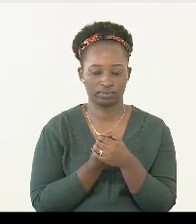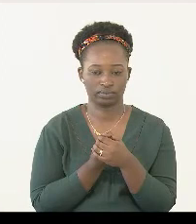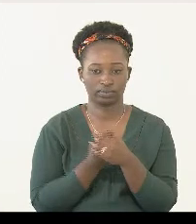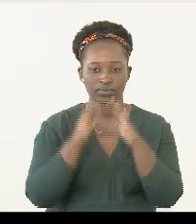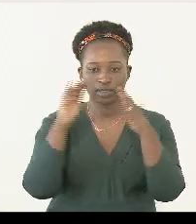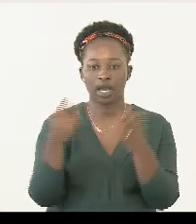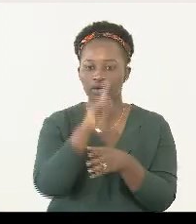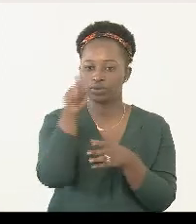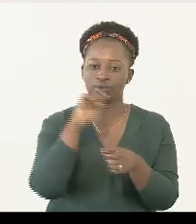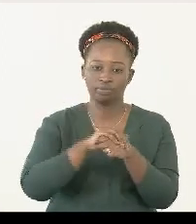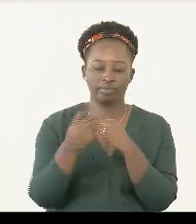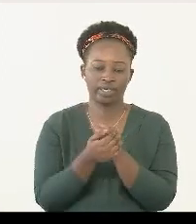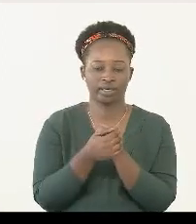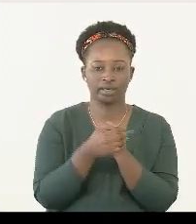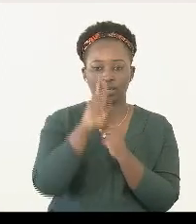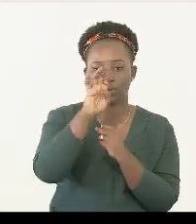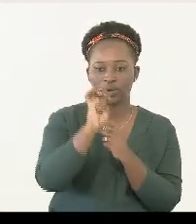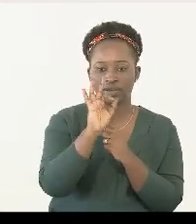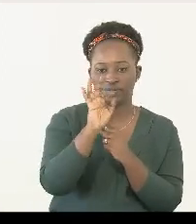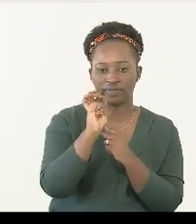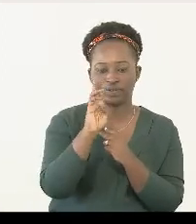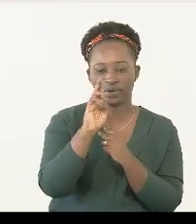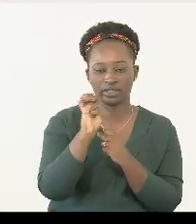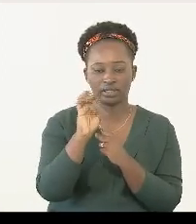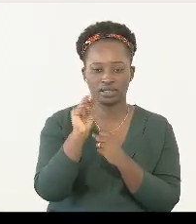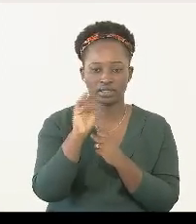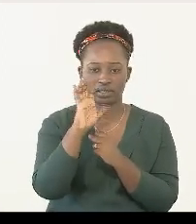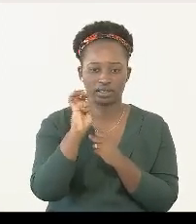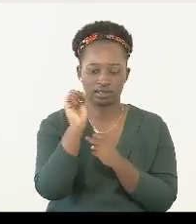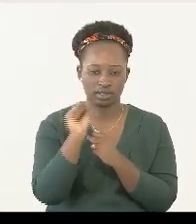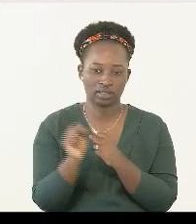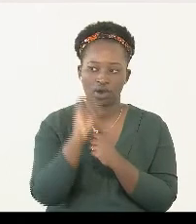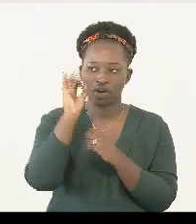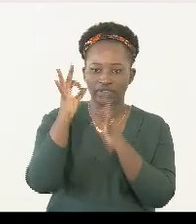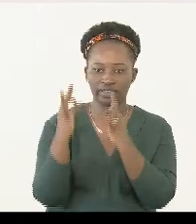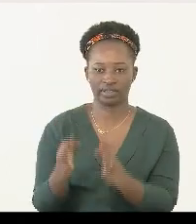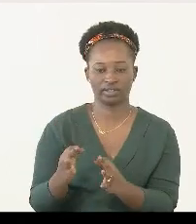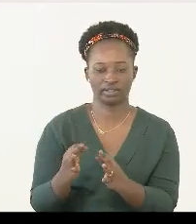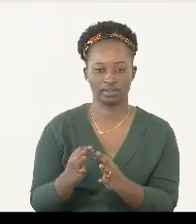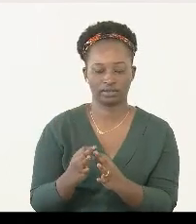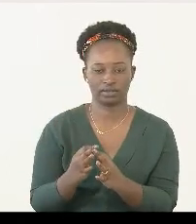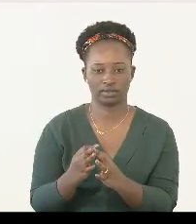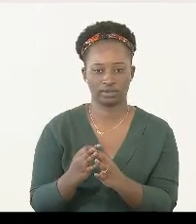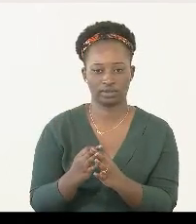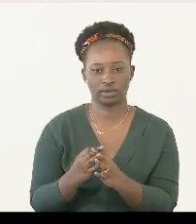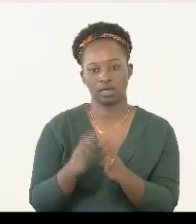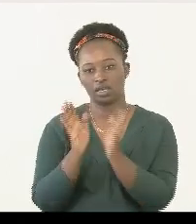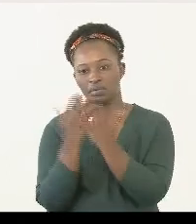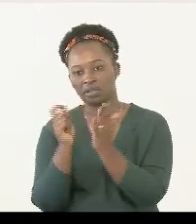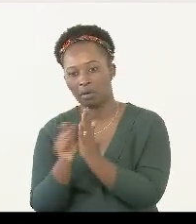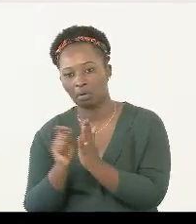How do you make references? Do you know how to make a reference list of the things, of the websites, of the